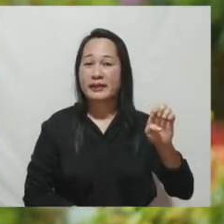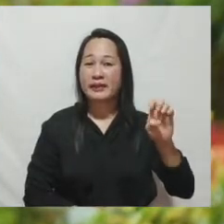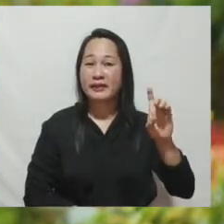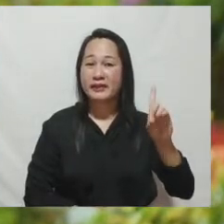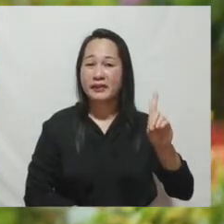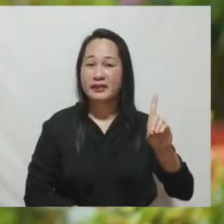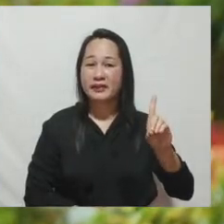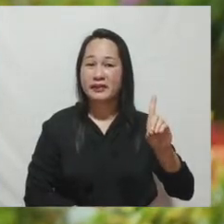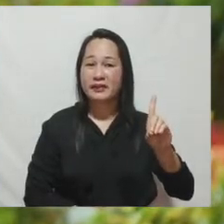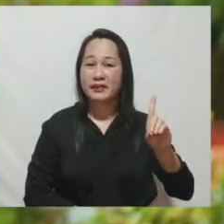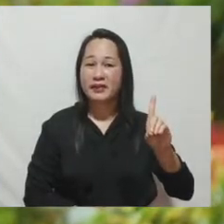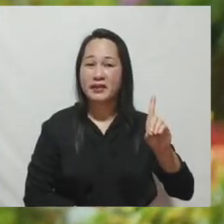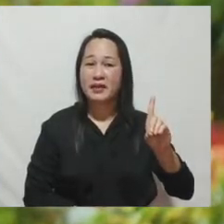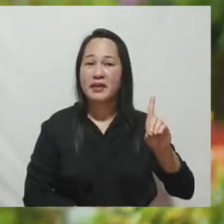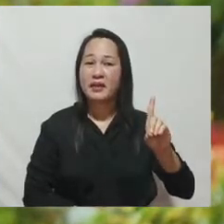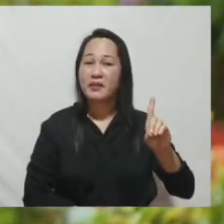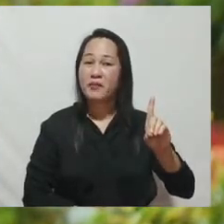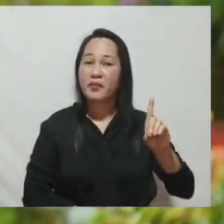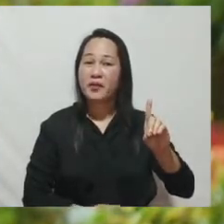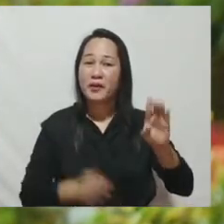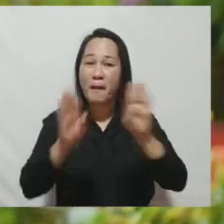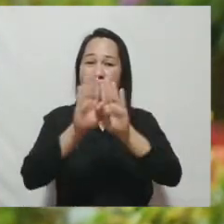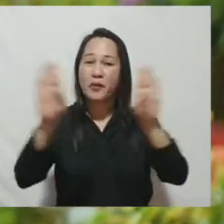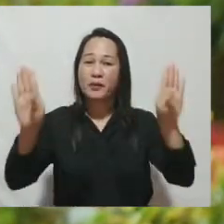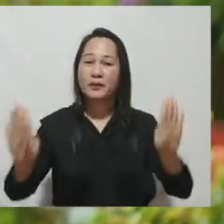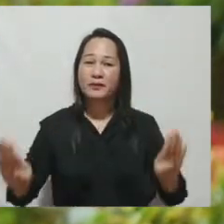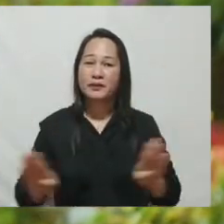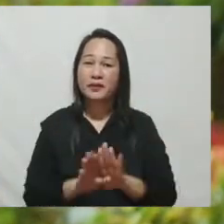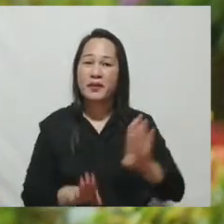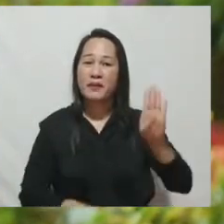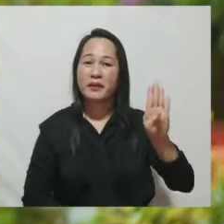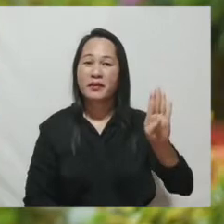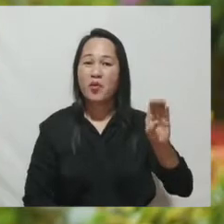B-O-R-E-D. And board.